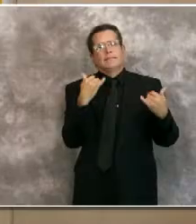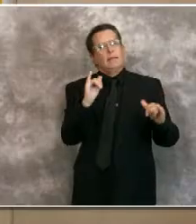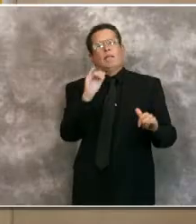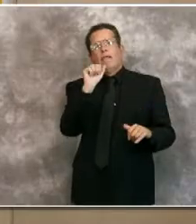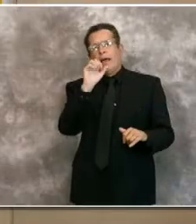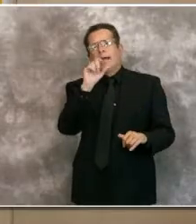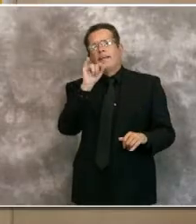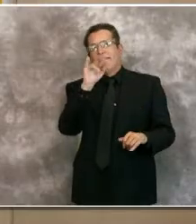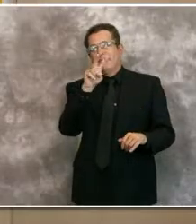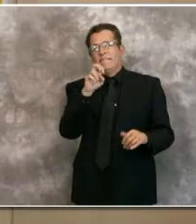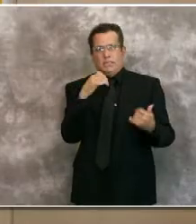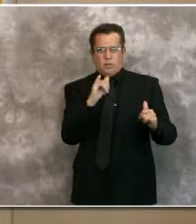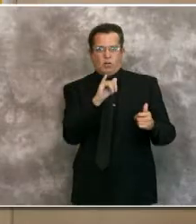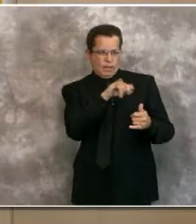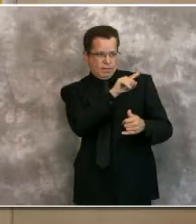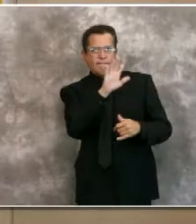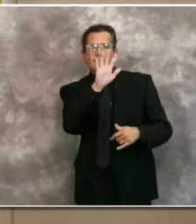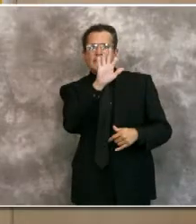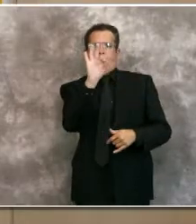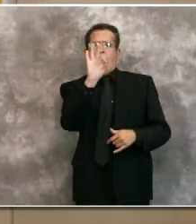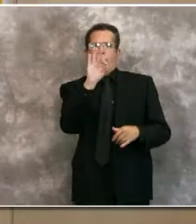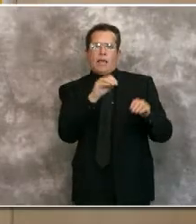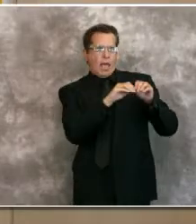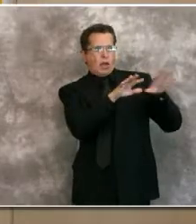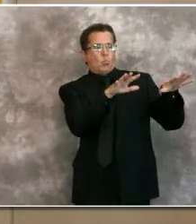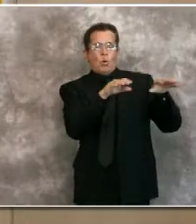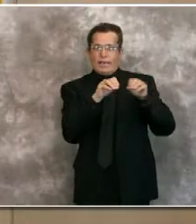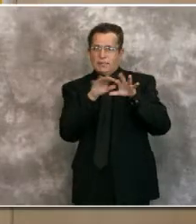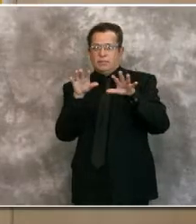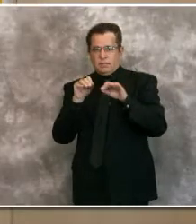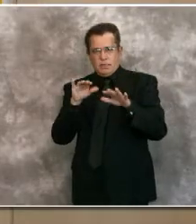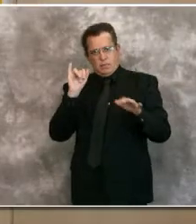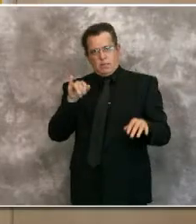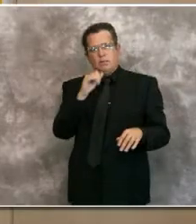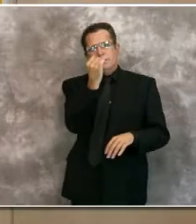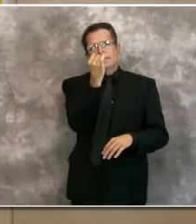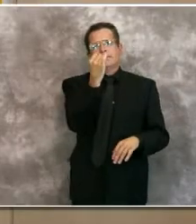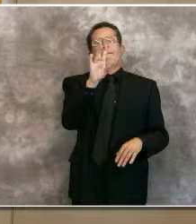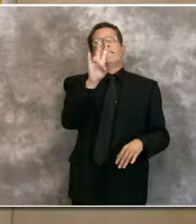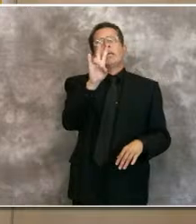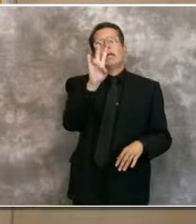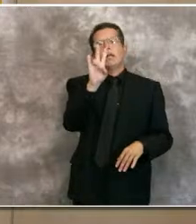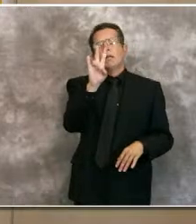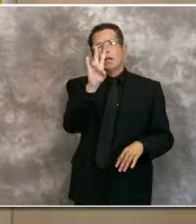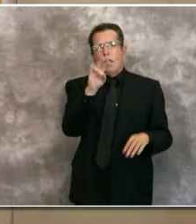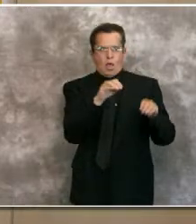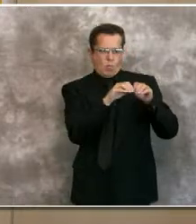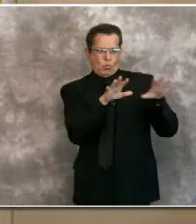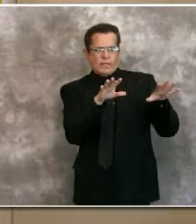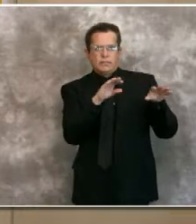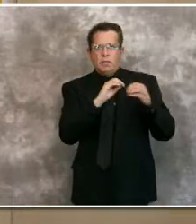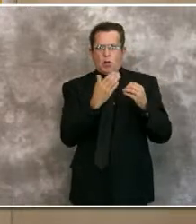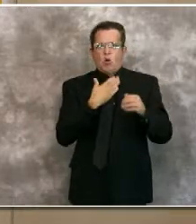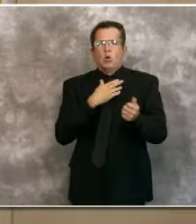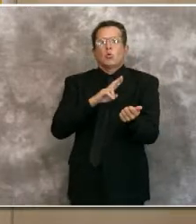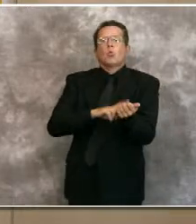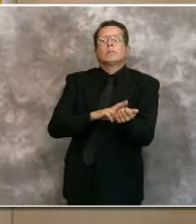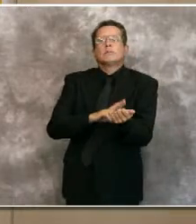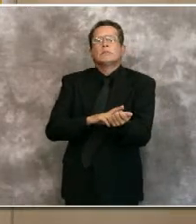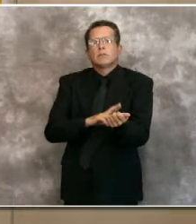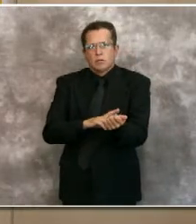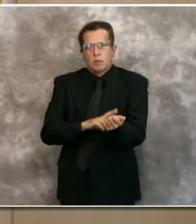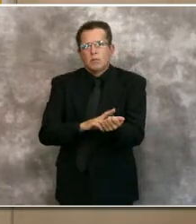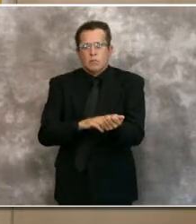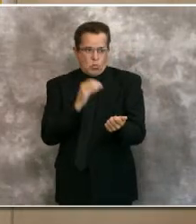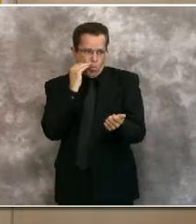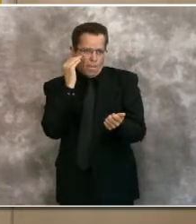The 59 active outbreaks include 17 outbreaks in our skilled nursing facilities, and